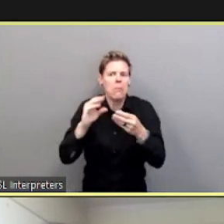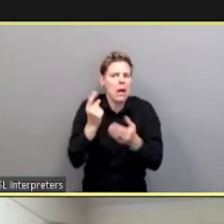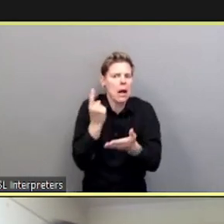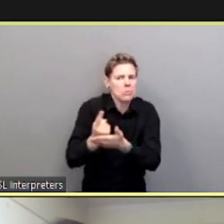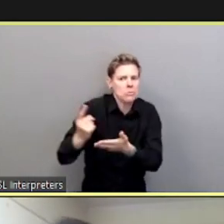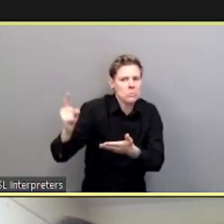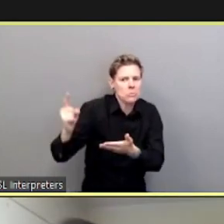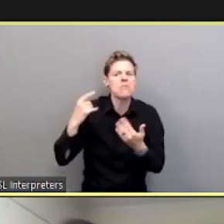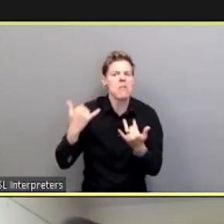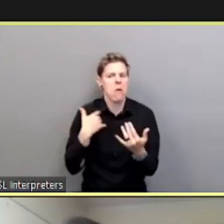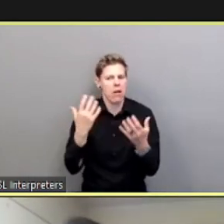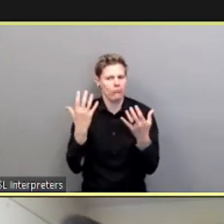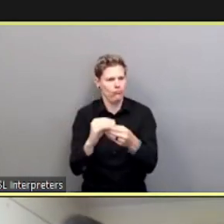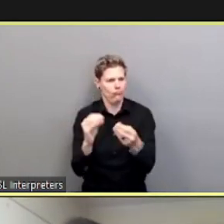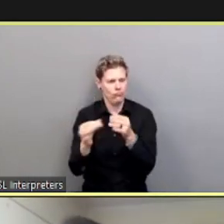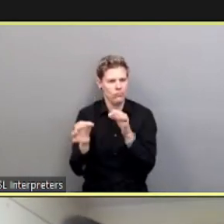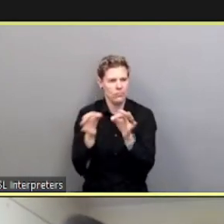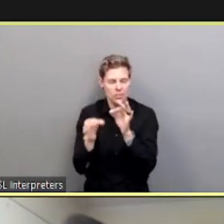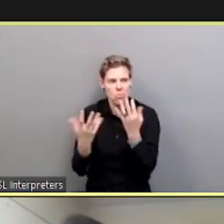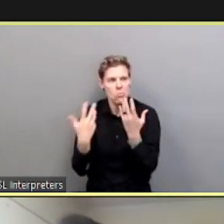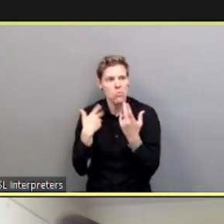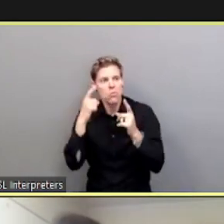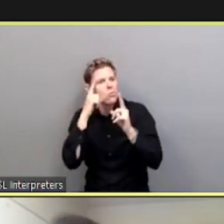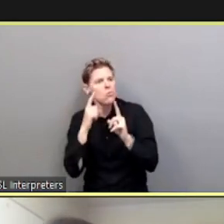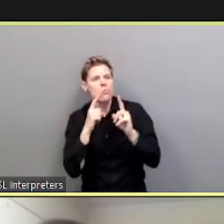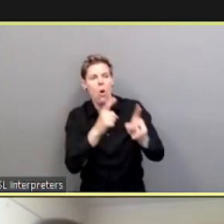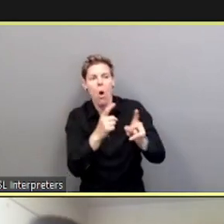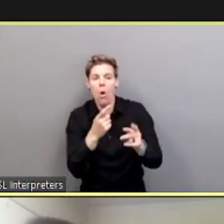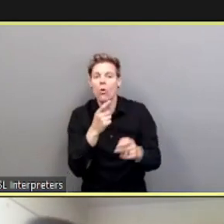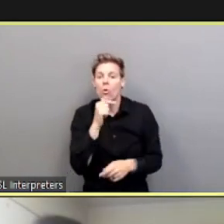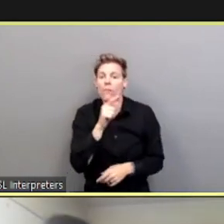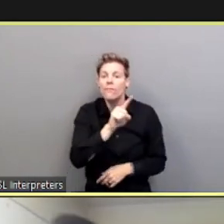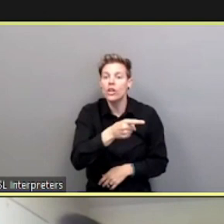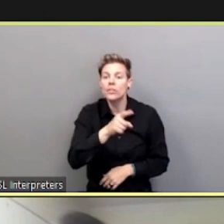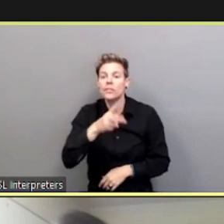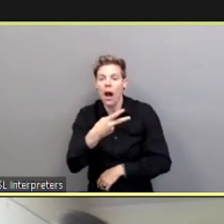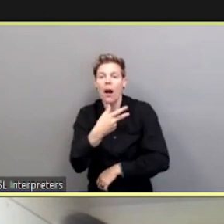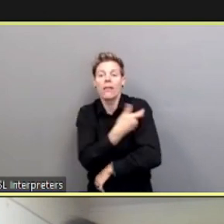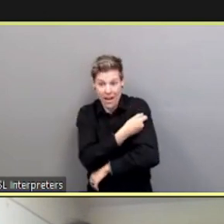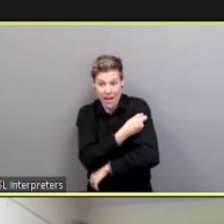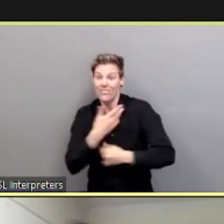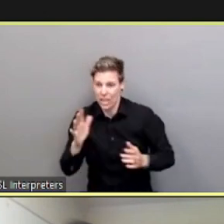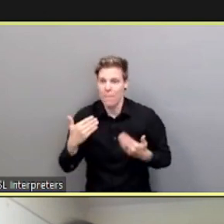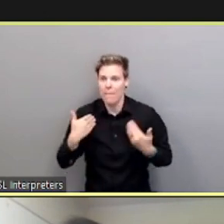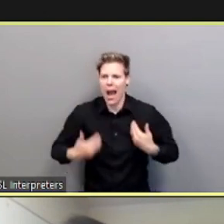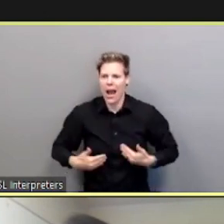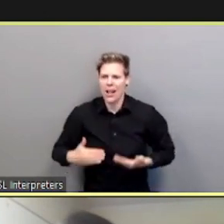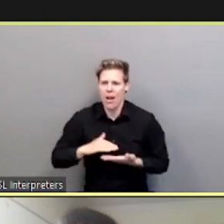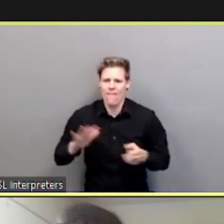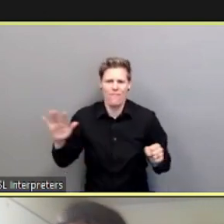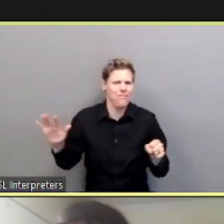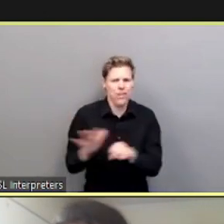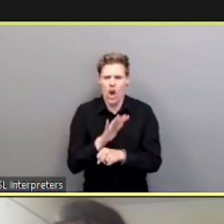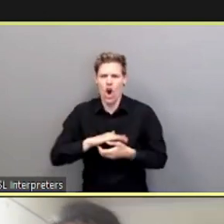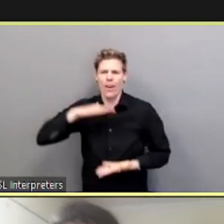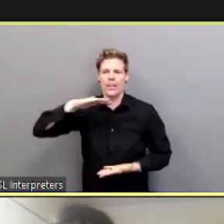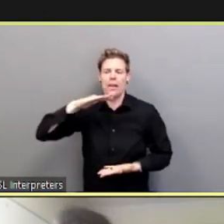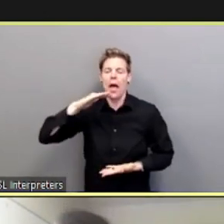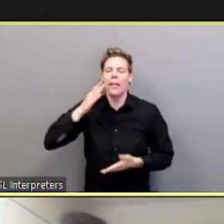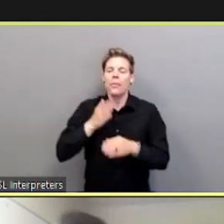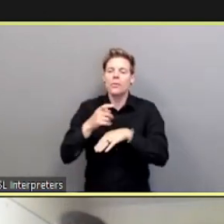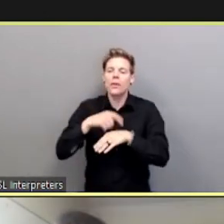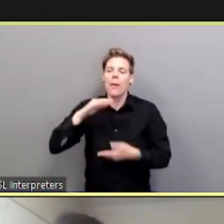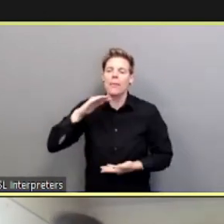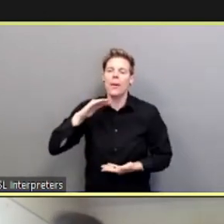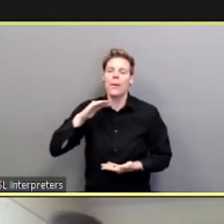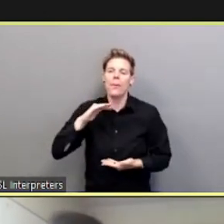is really to boost the waning immunity you get over time from the vaccine. And who qualifies? No